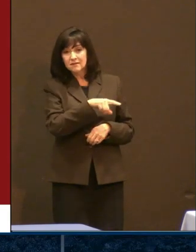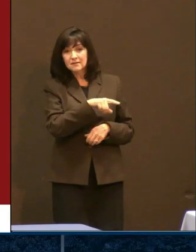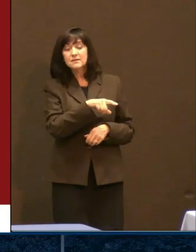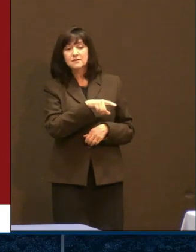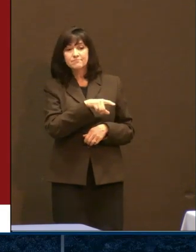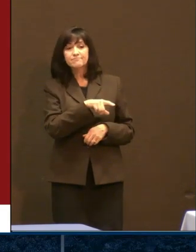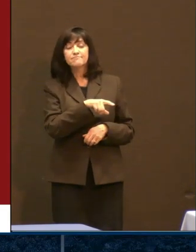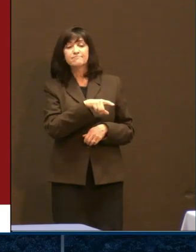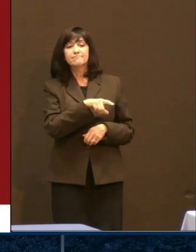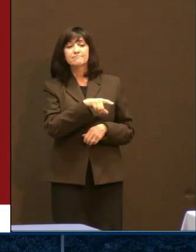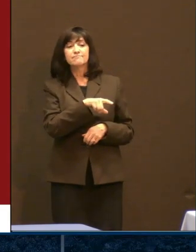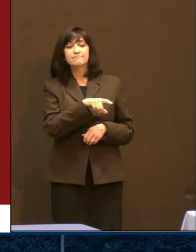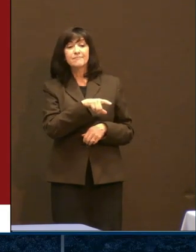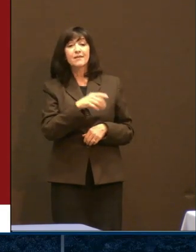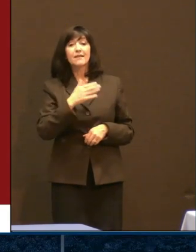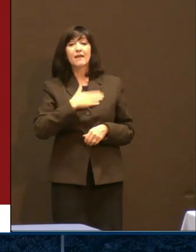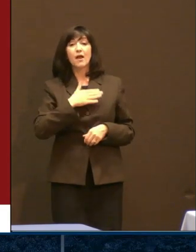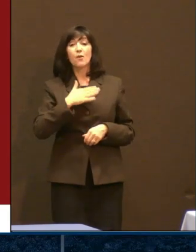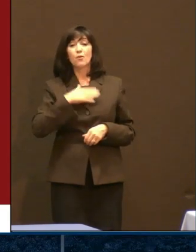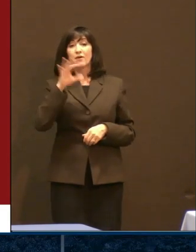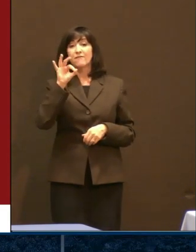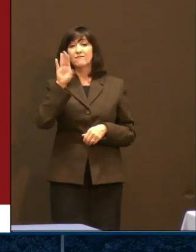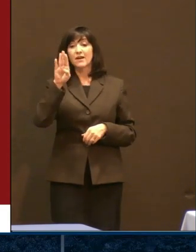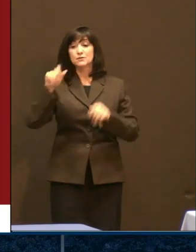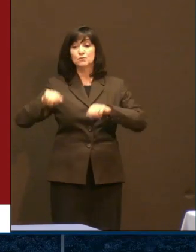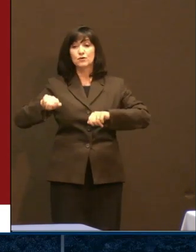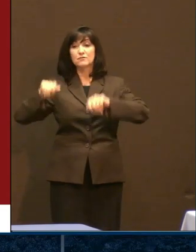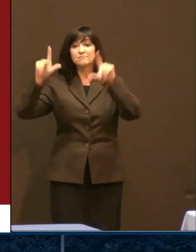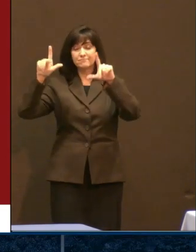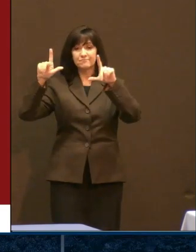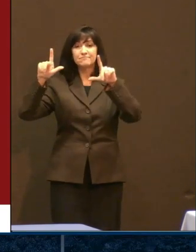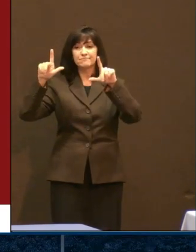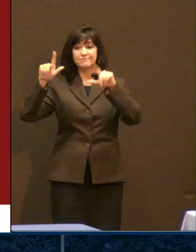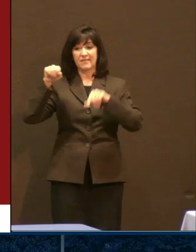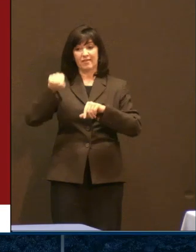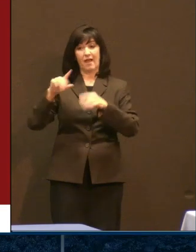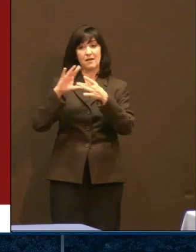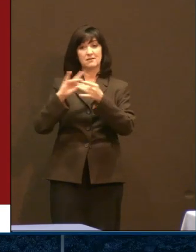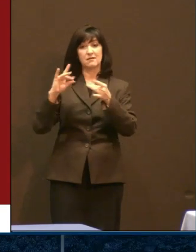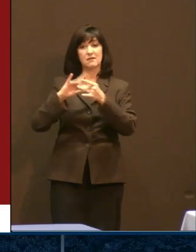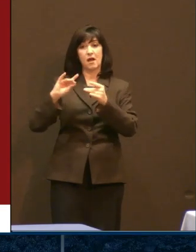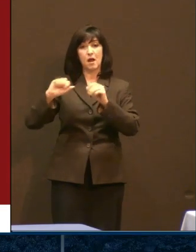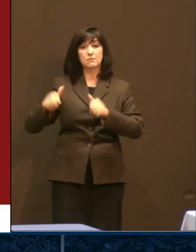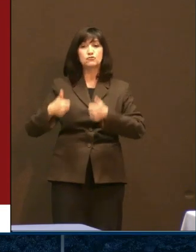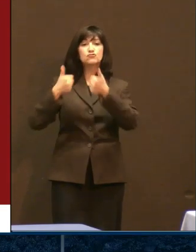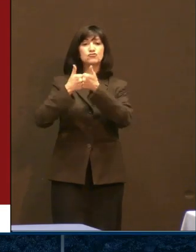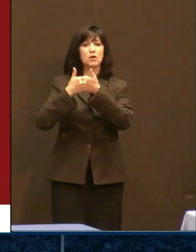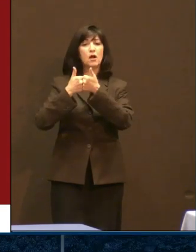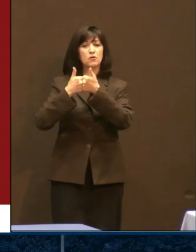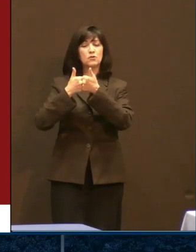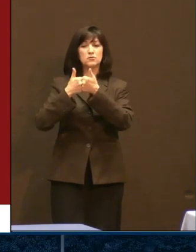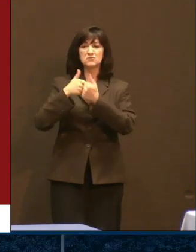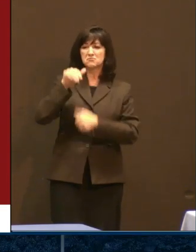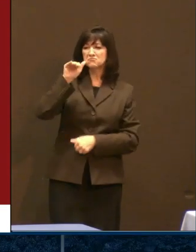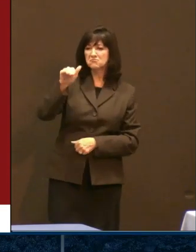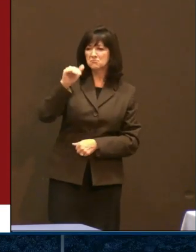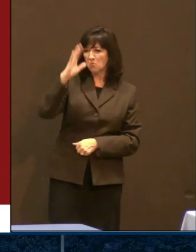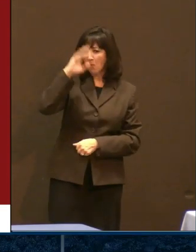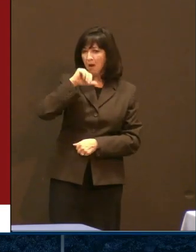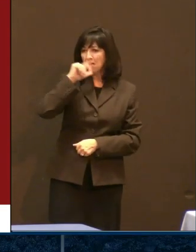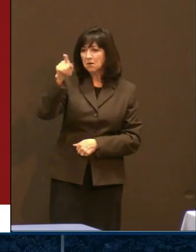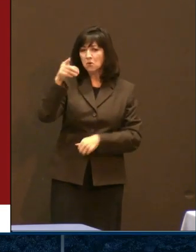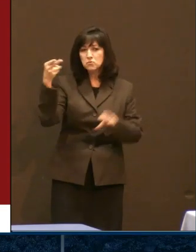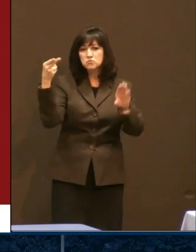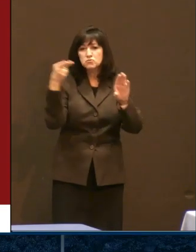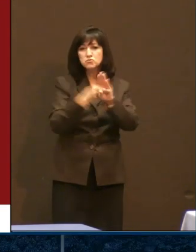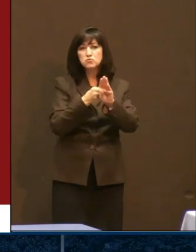comment on our Facebook page challenging me, asking me to participate, to listen in